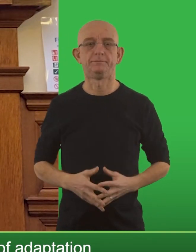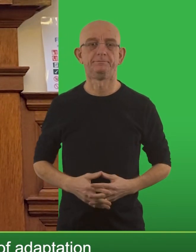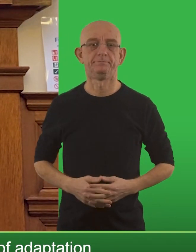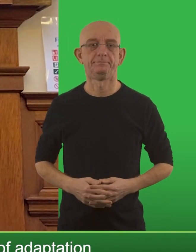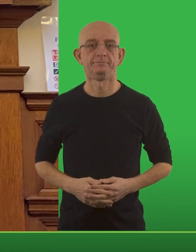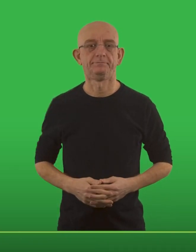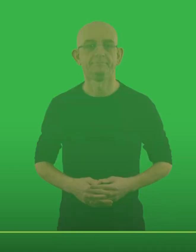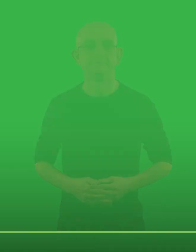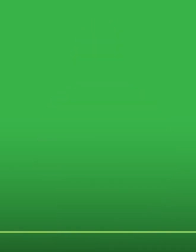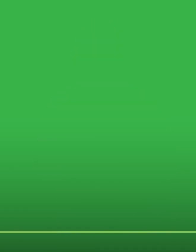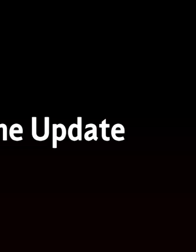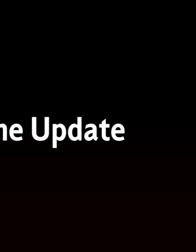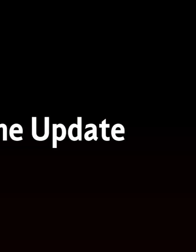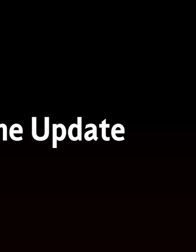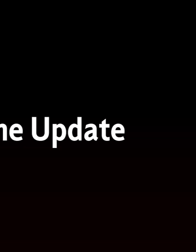come.